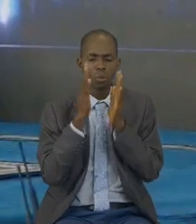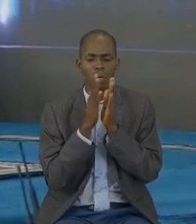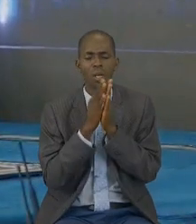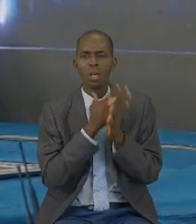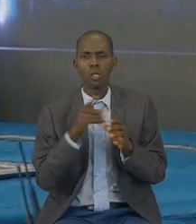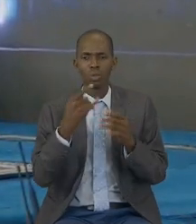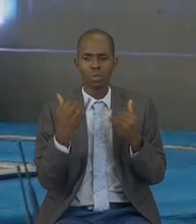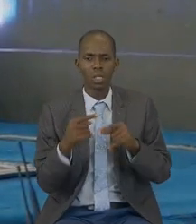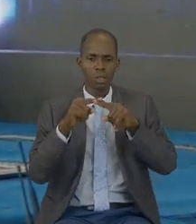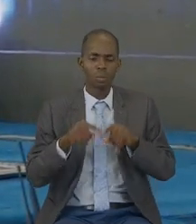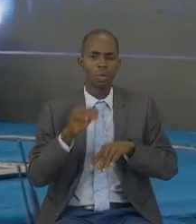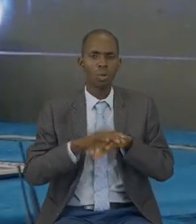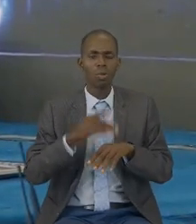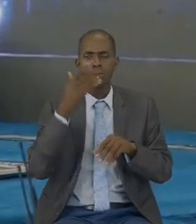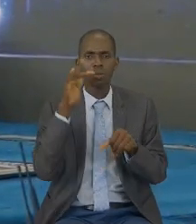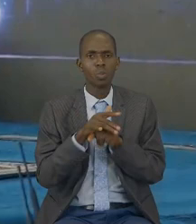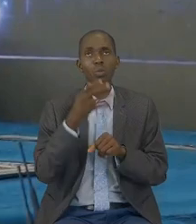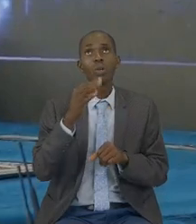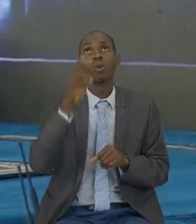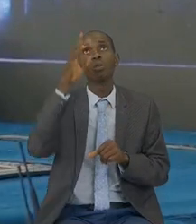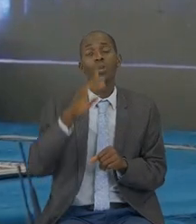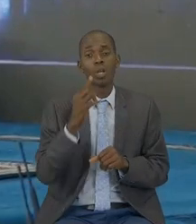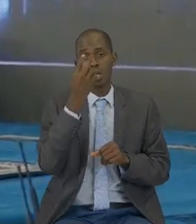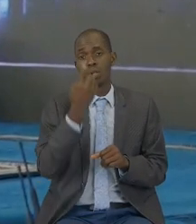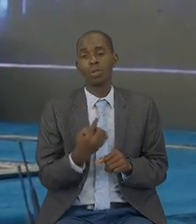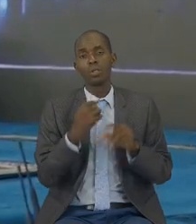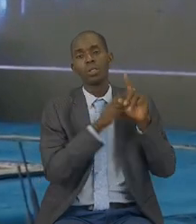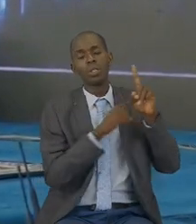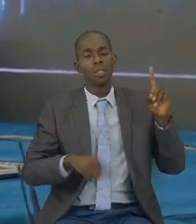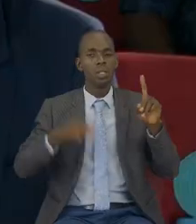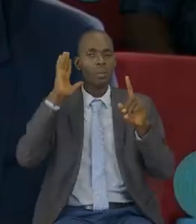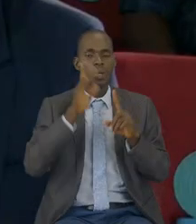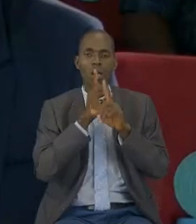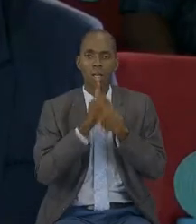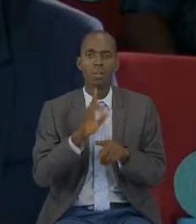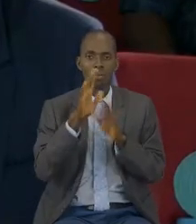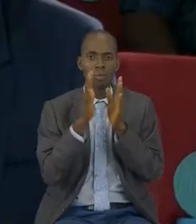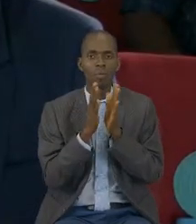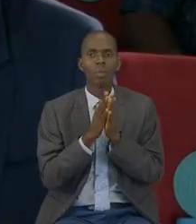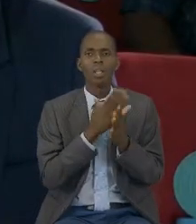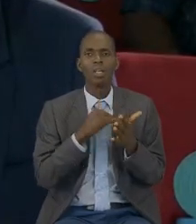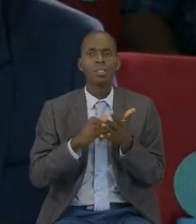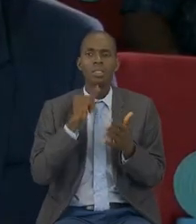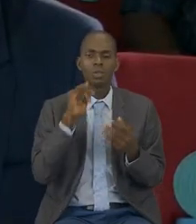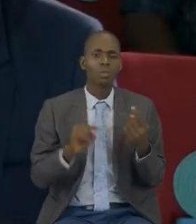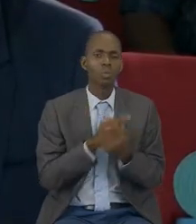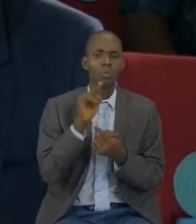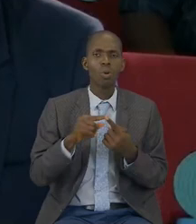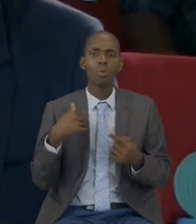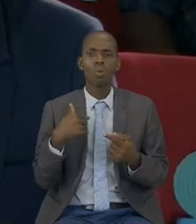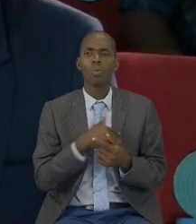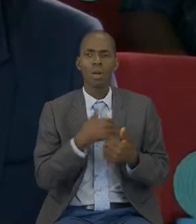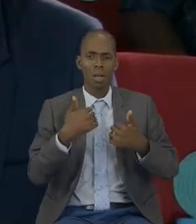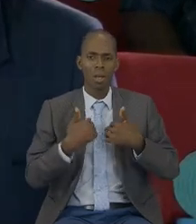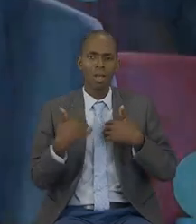the promise of God alone, the Lord will answer your prayer. And it is when we have